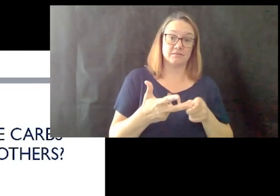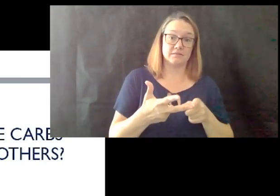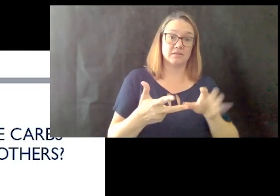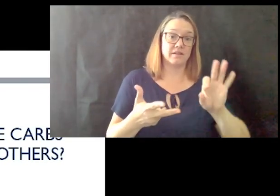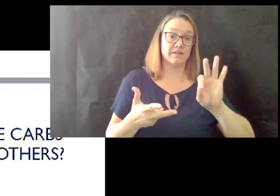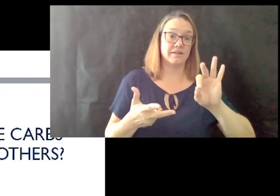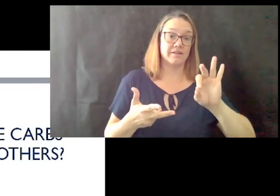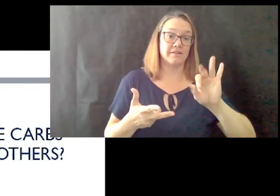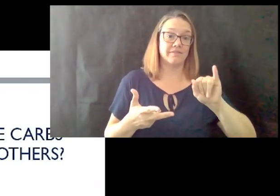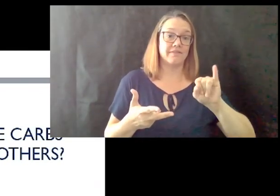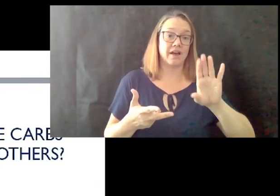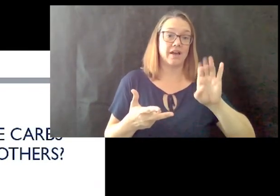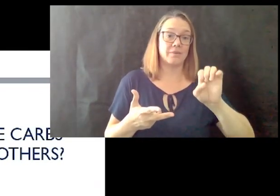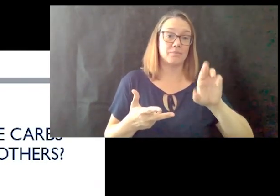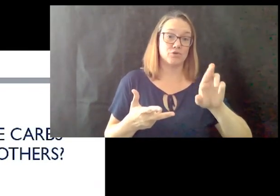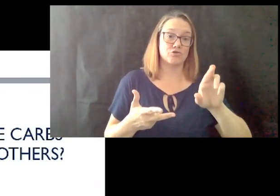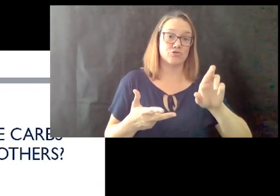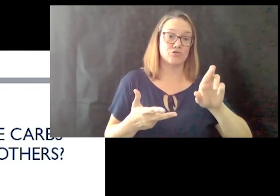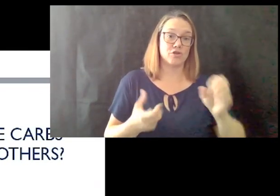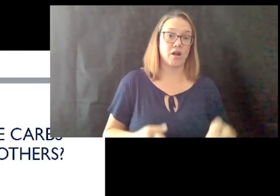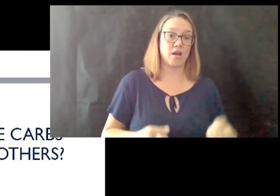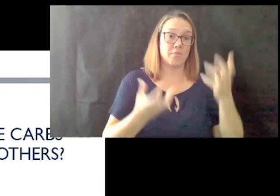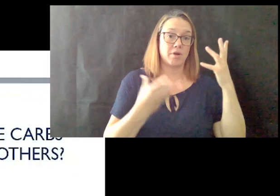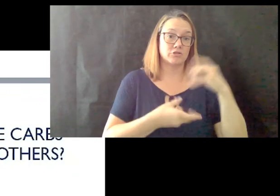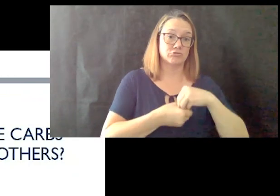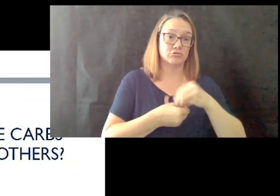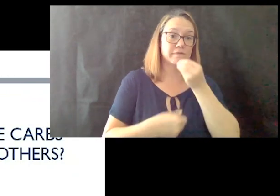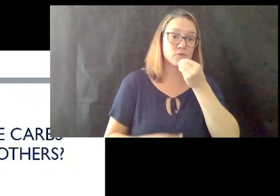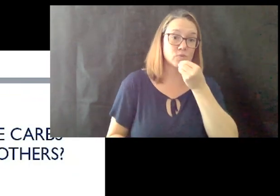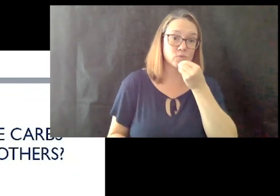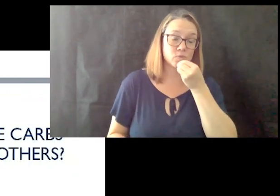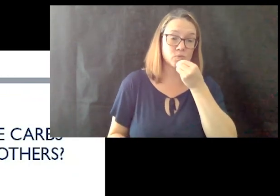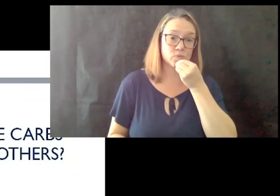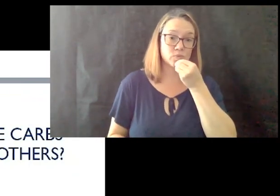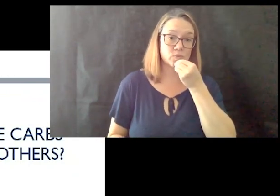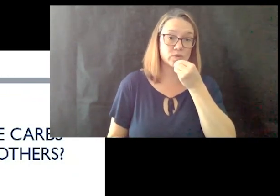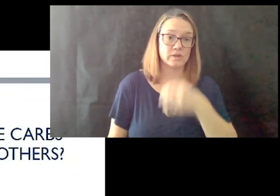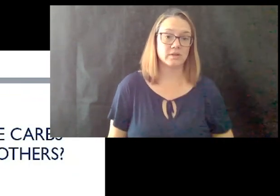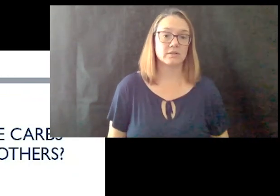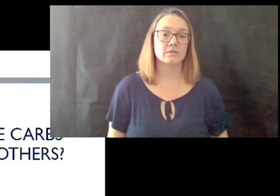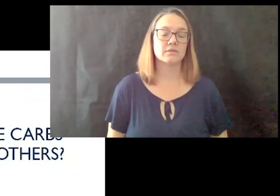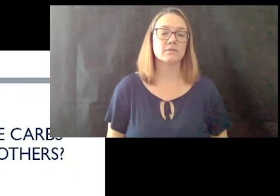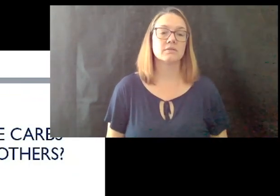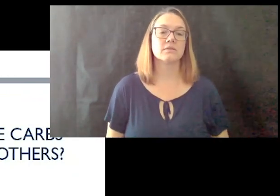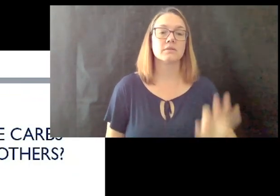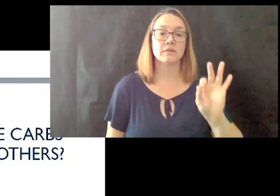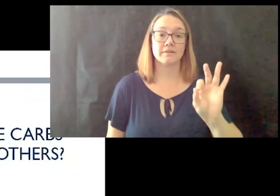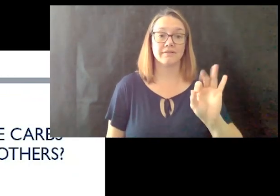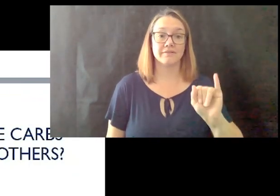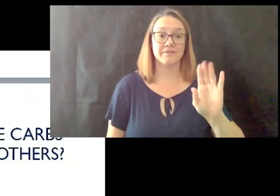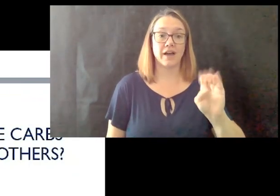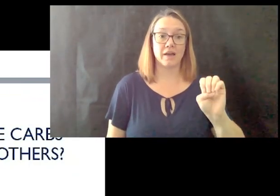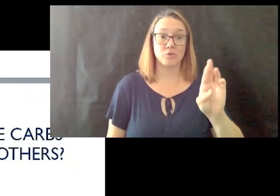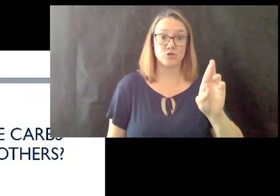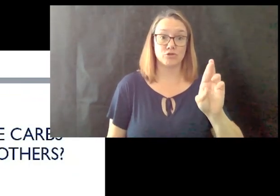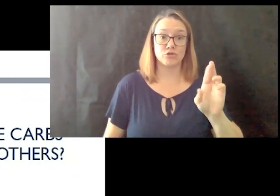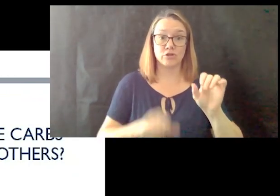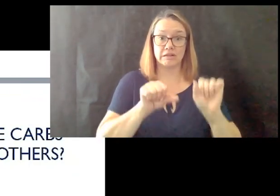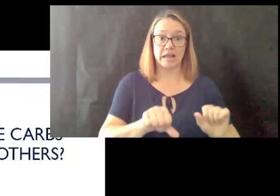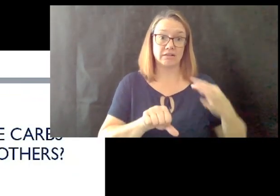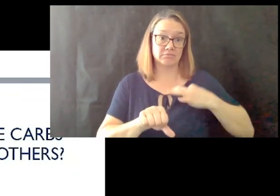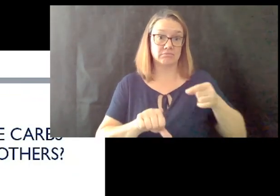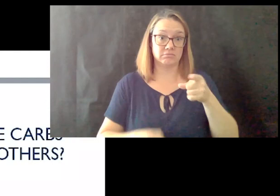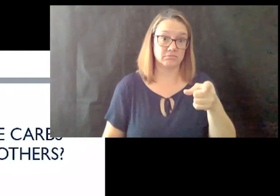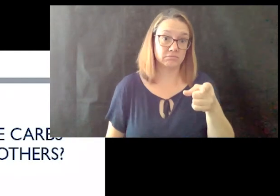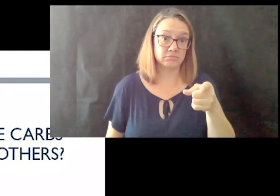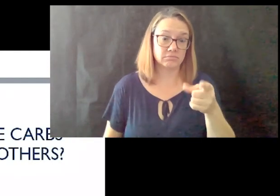content can go a long way in determining which carbs are best for your body. So fiber as just a nutrient